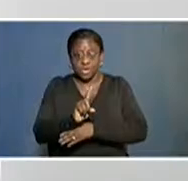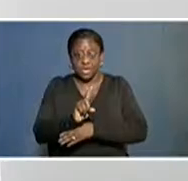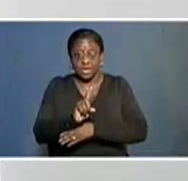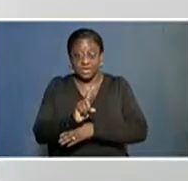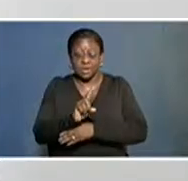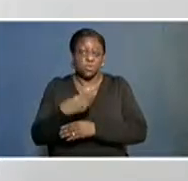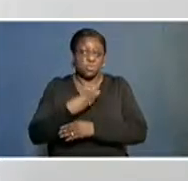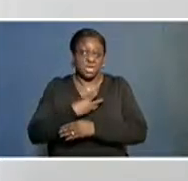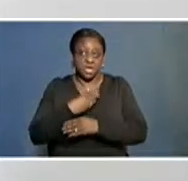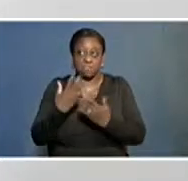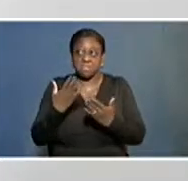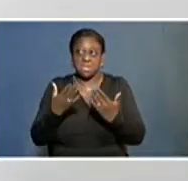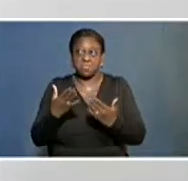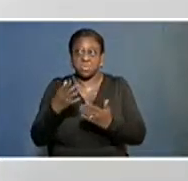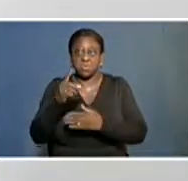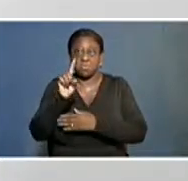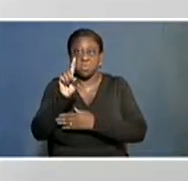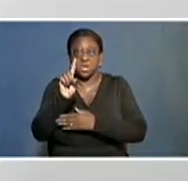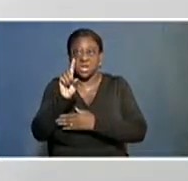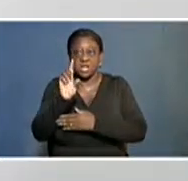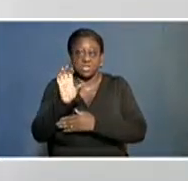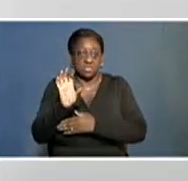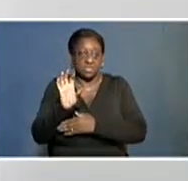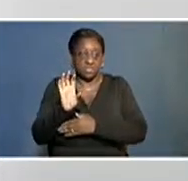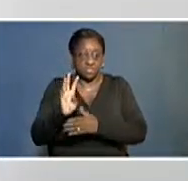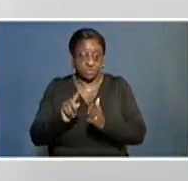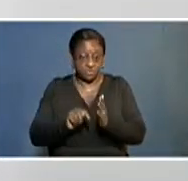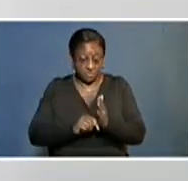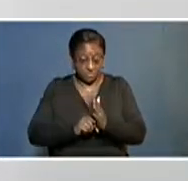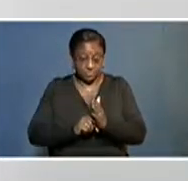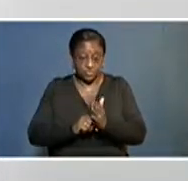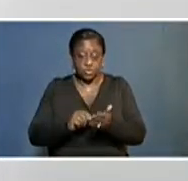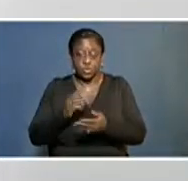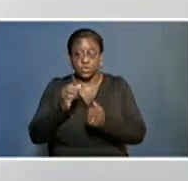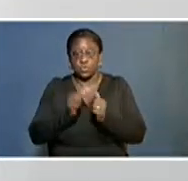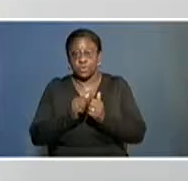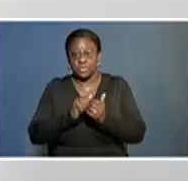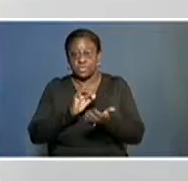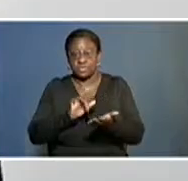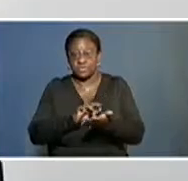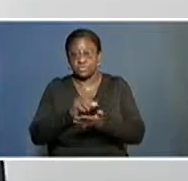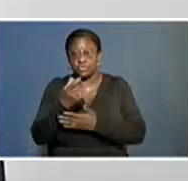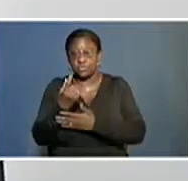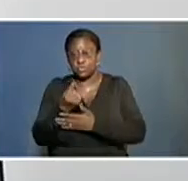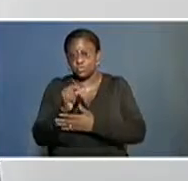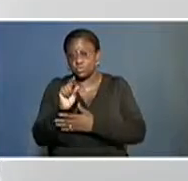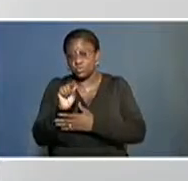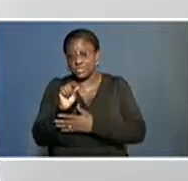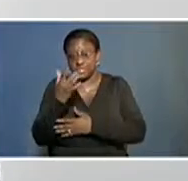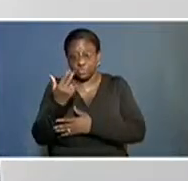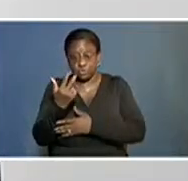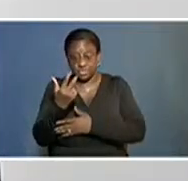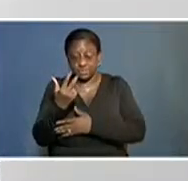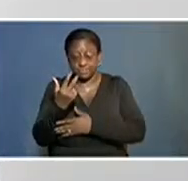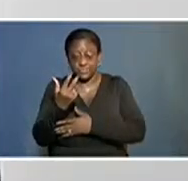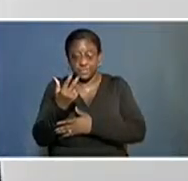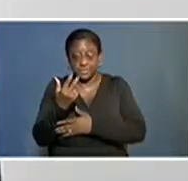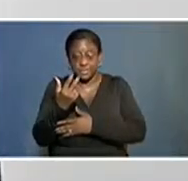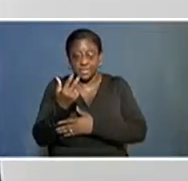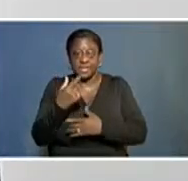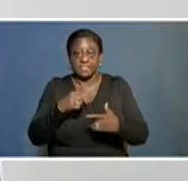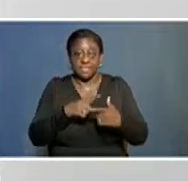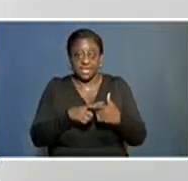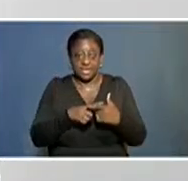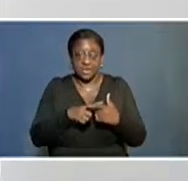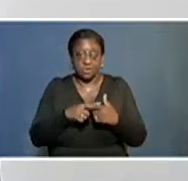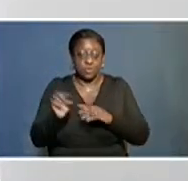had about 1,043 persons on treatment, HIV treatment in 2013. The treatment guidelines were a little different then,